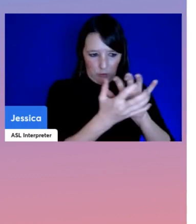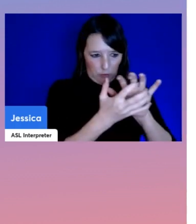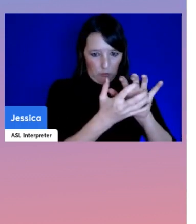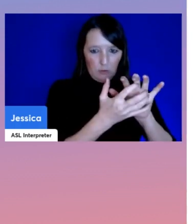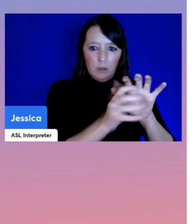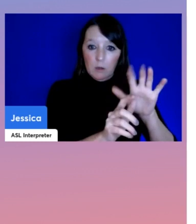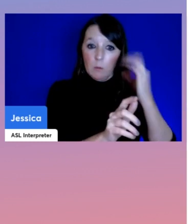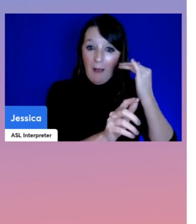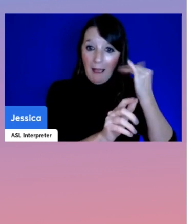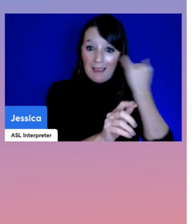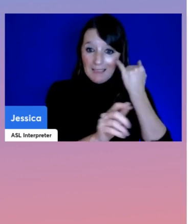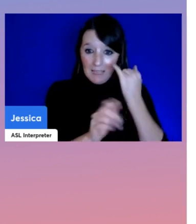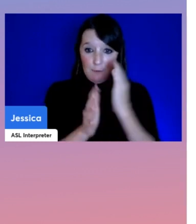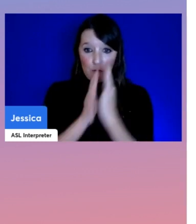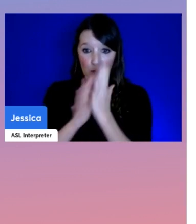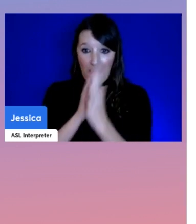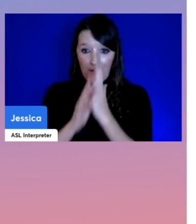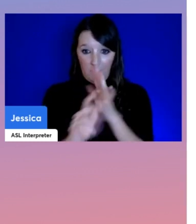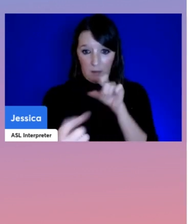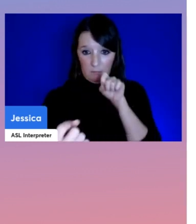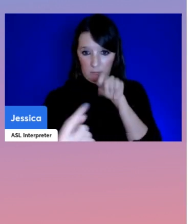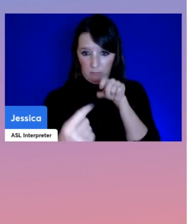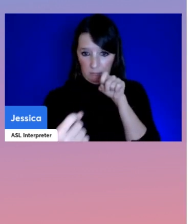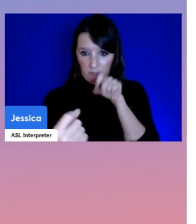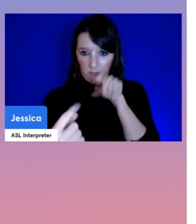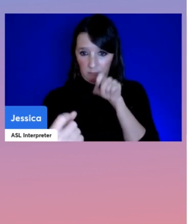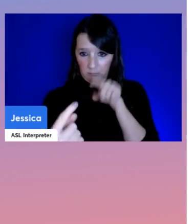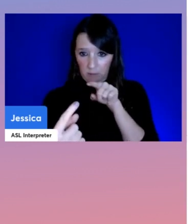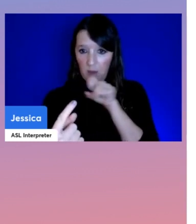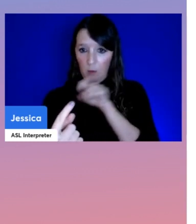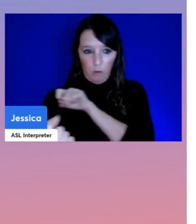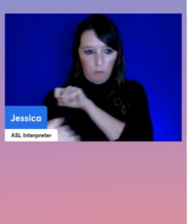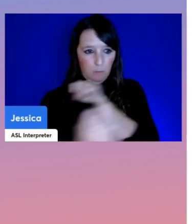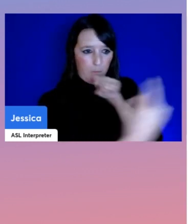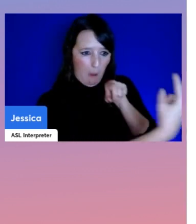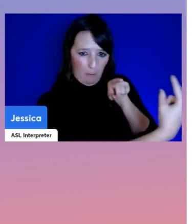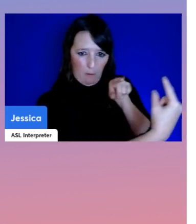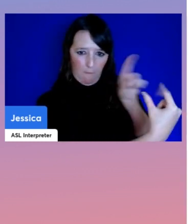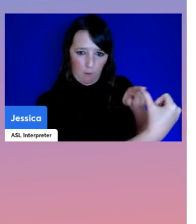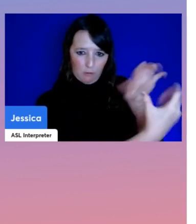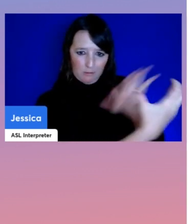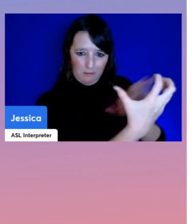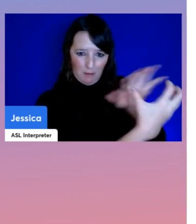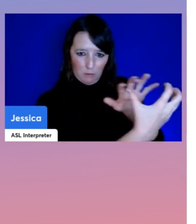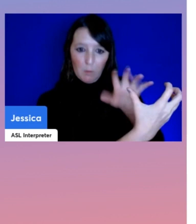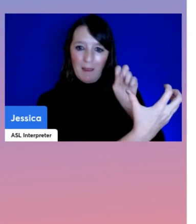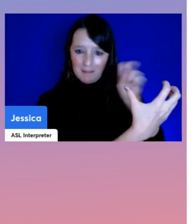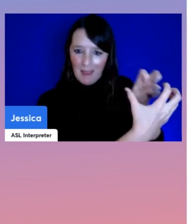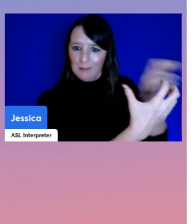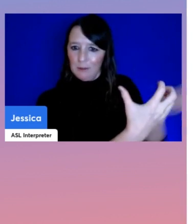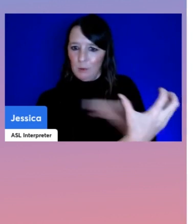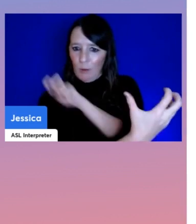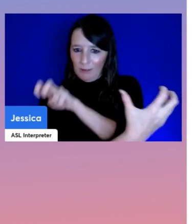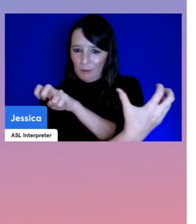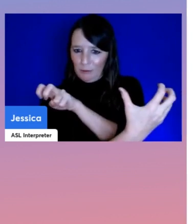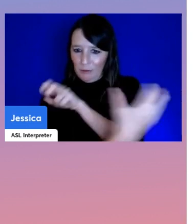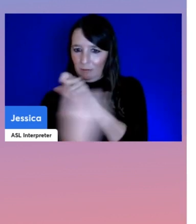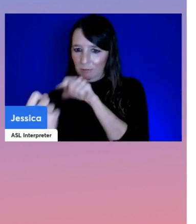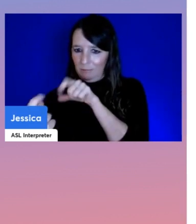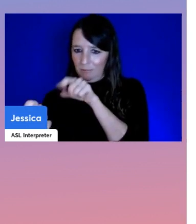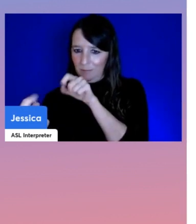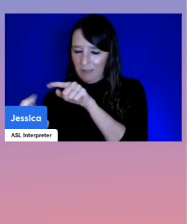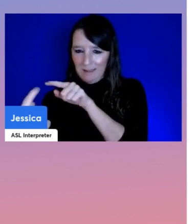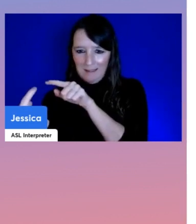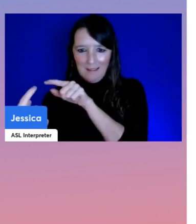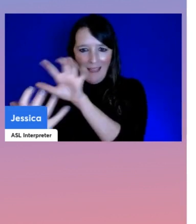traffic to Traffic Manager, I will be directed to my first cluster. Then we will switch so that the second cluster becomes the active cluster,